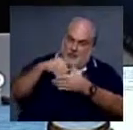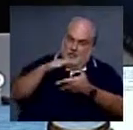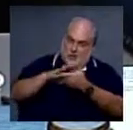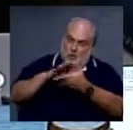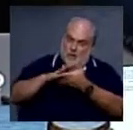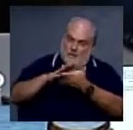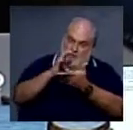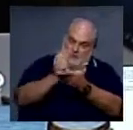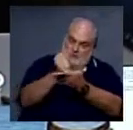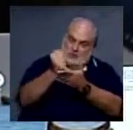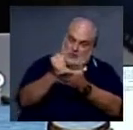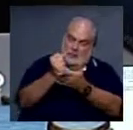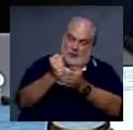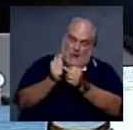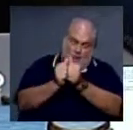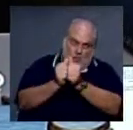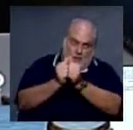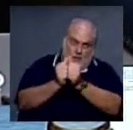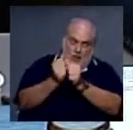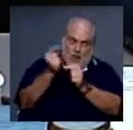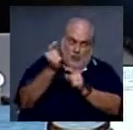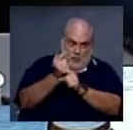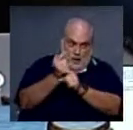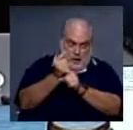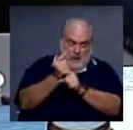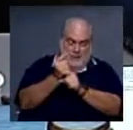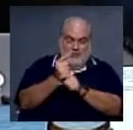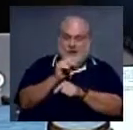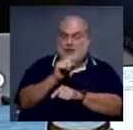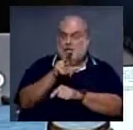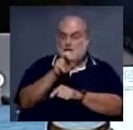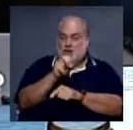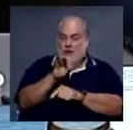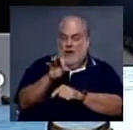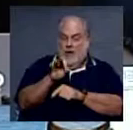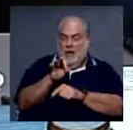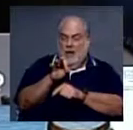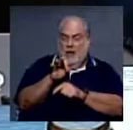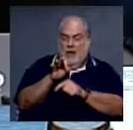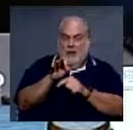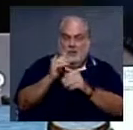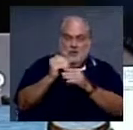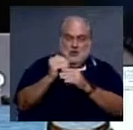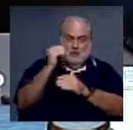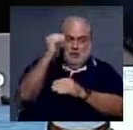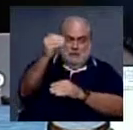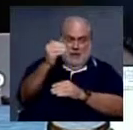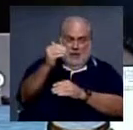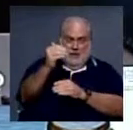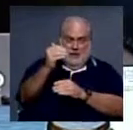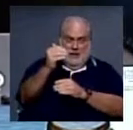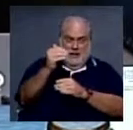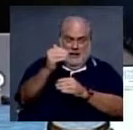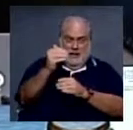with them. Director Hendricks, you're exactly right. The issue of the inordinate amount of disconnected youth